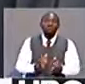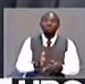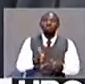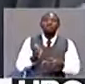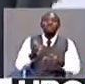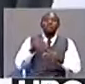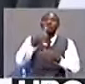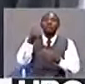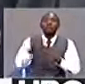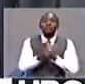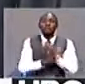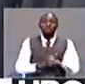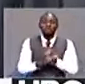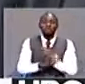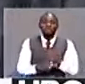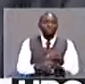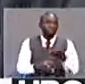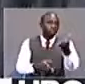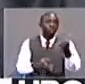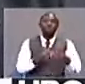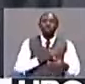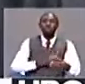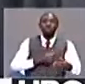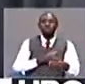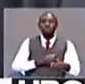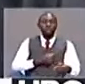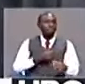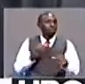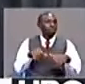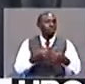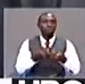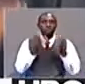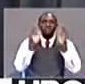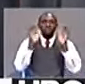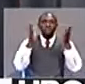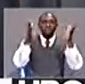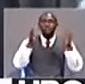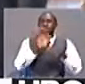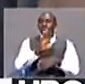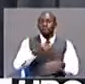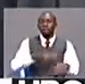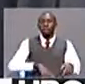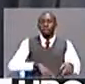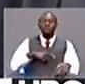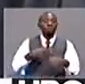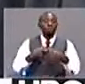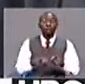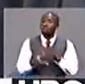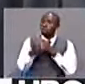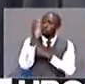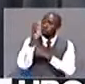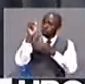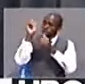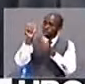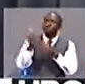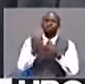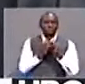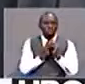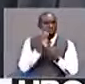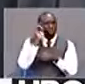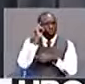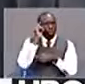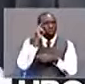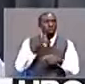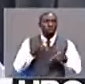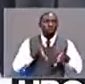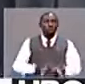would not be celebrating his life now. But because God made him in his own image and made him to be in here in Uganda, that's why I want to thank God. I